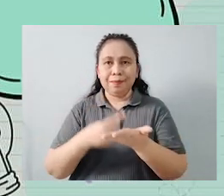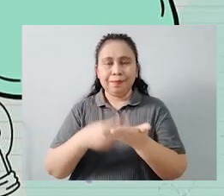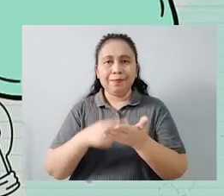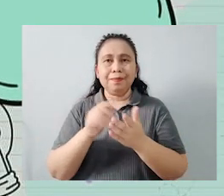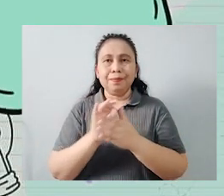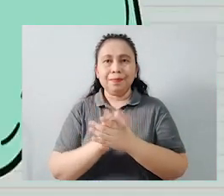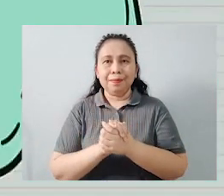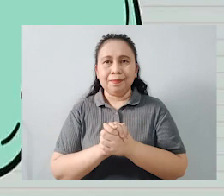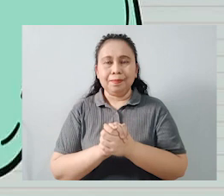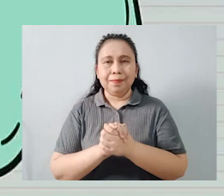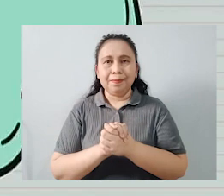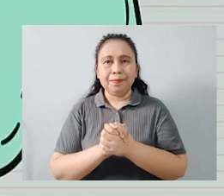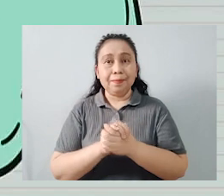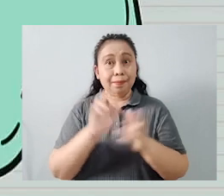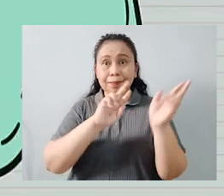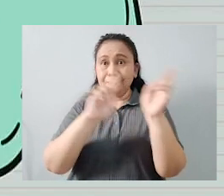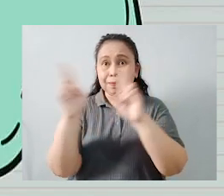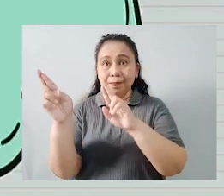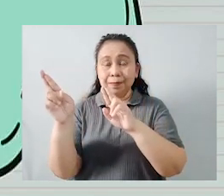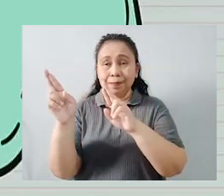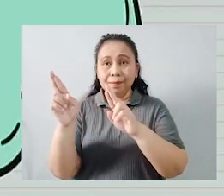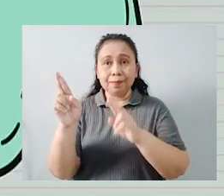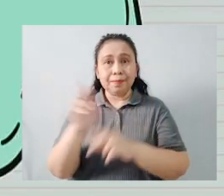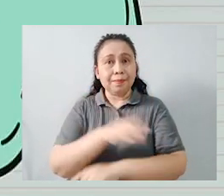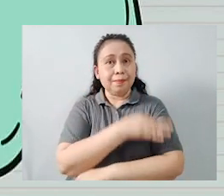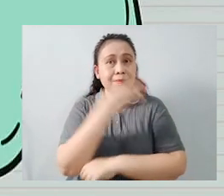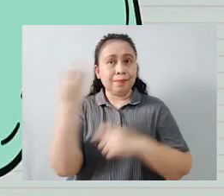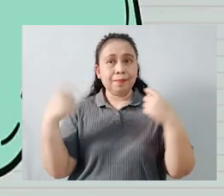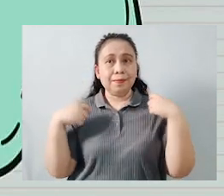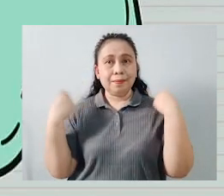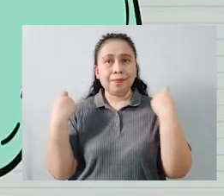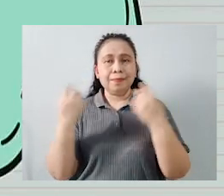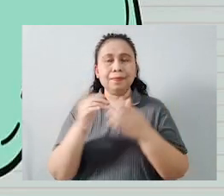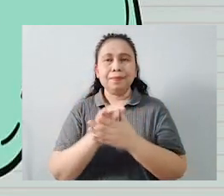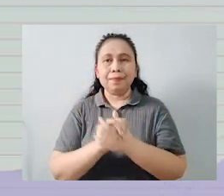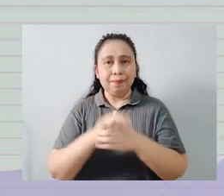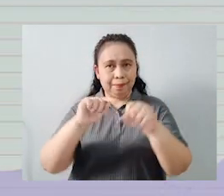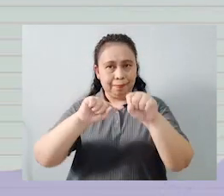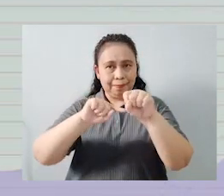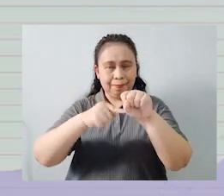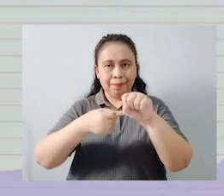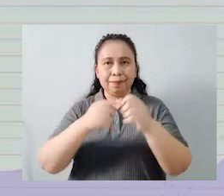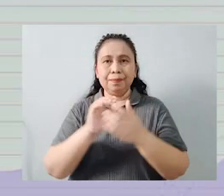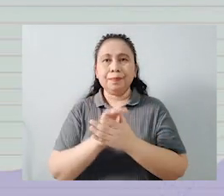discussion. Are you ready, Fernandina teens? Let's start!